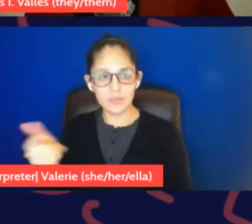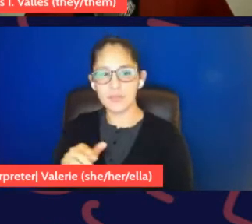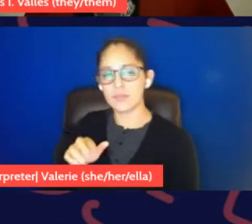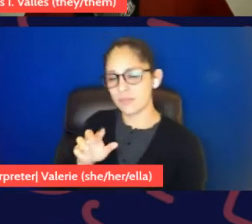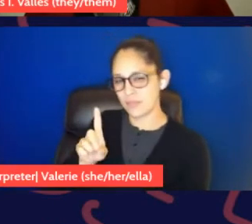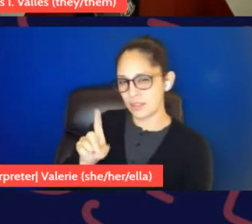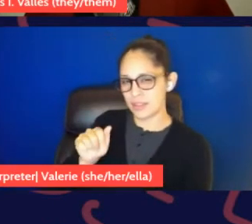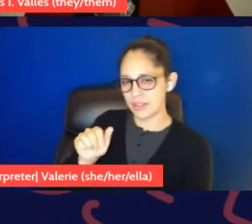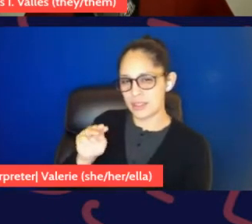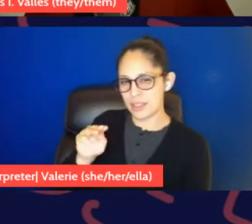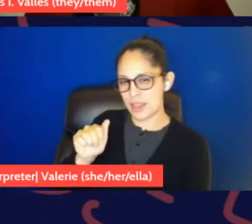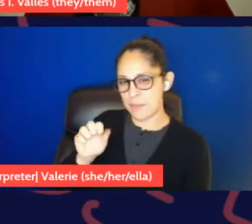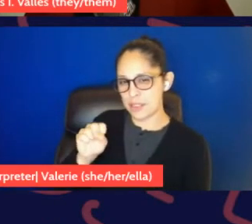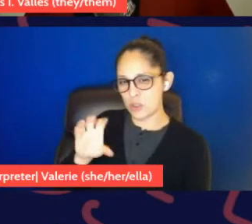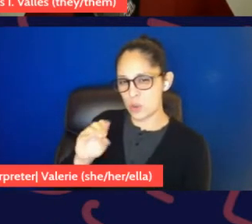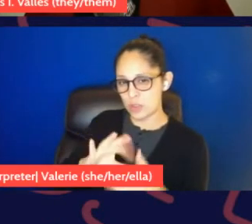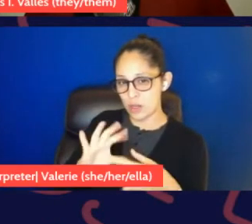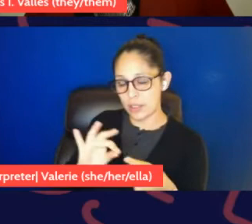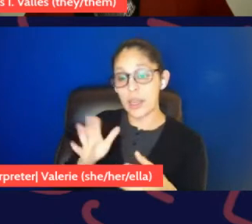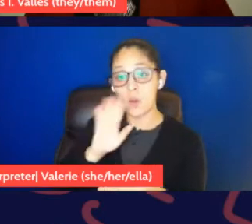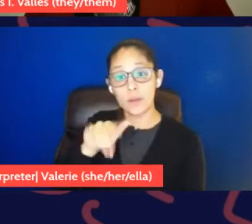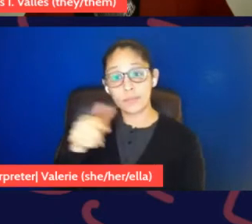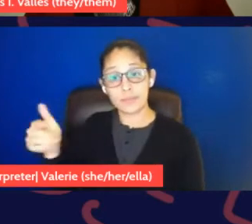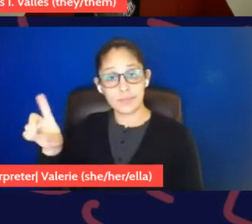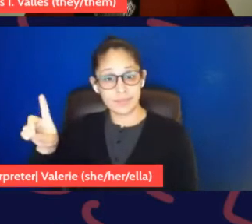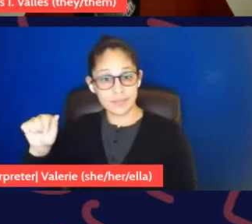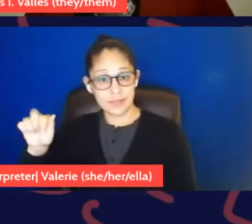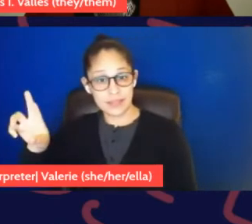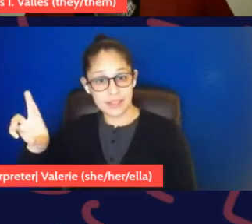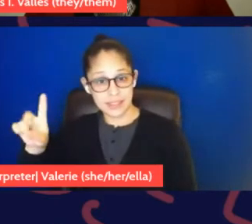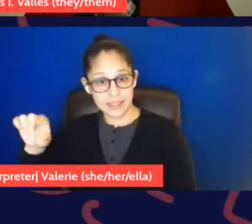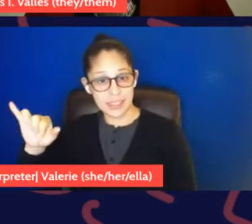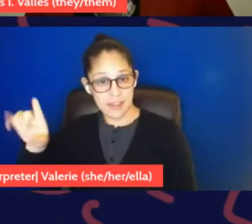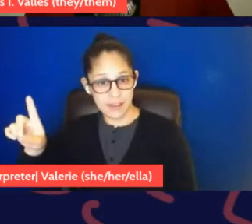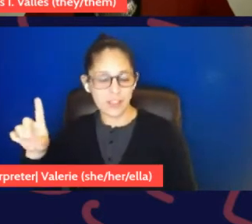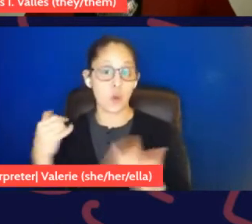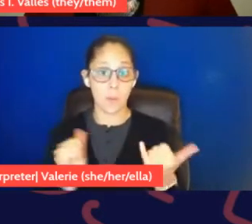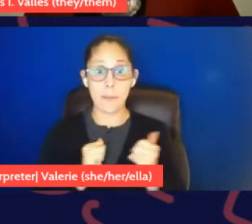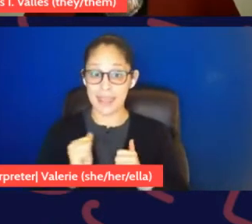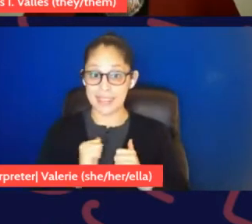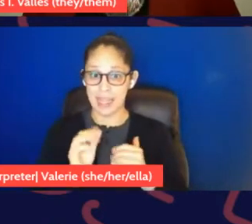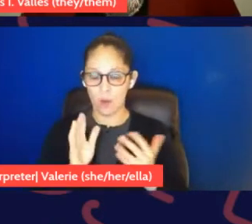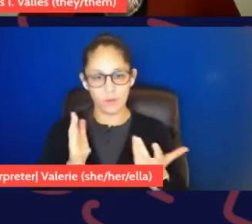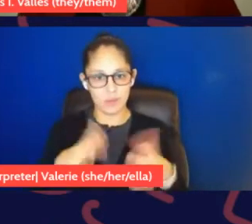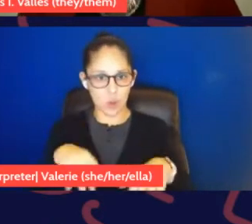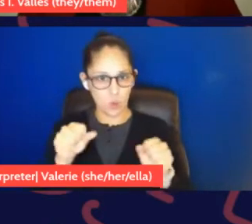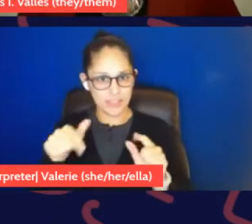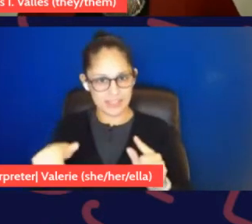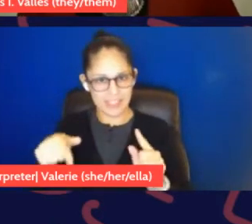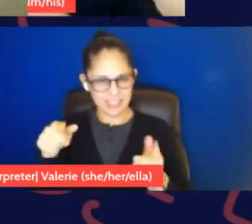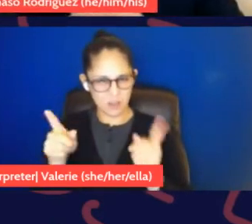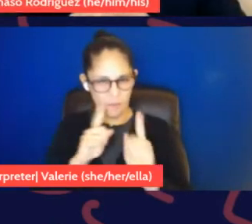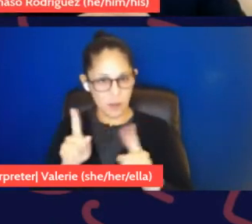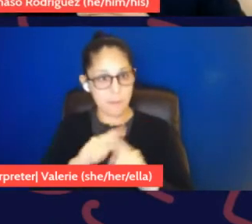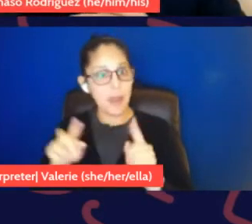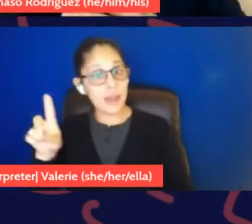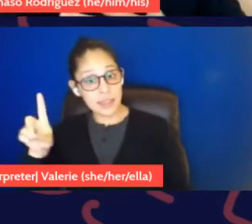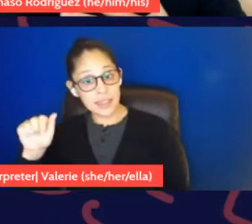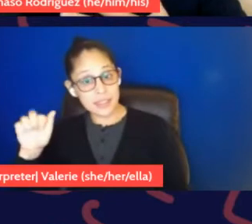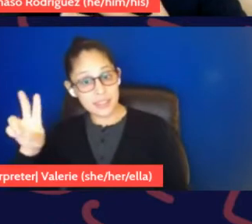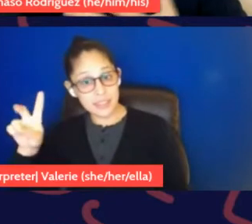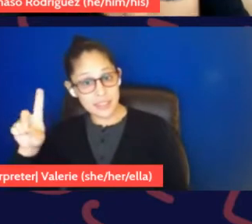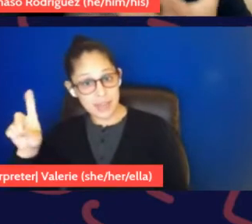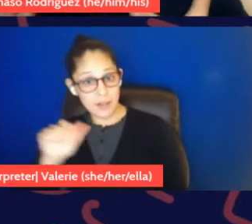David. And I should say that, so I'm playing the part of moderator, facilitator today, but David and I are committee members